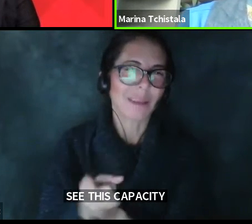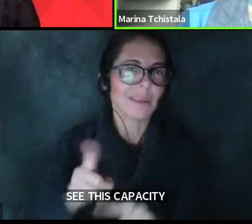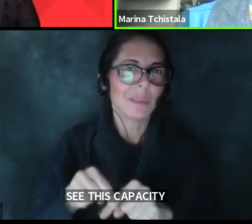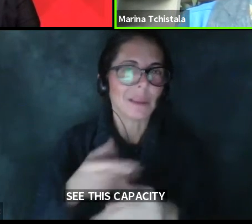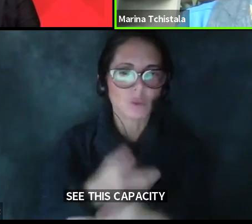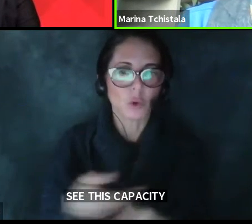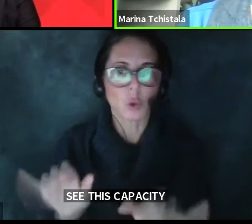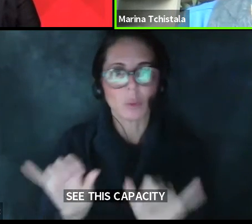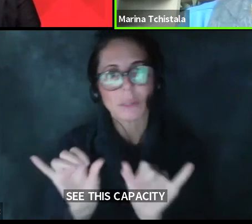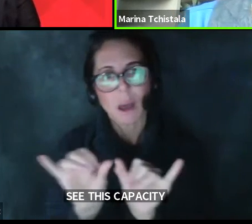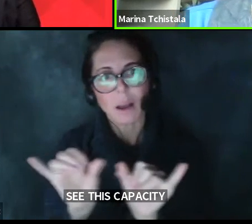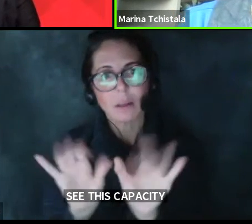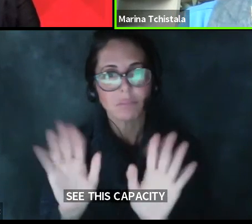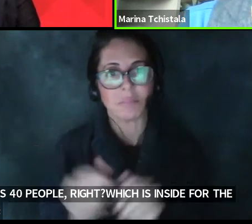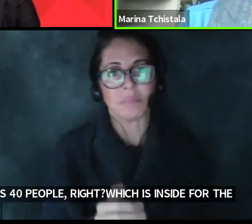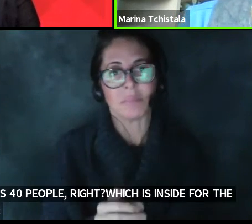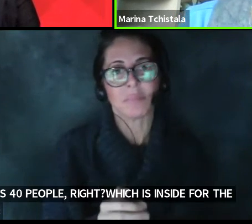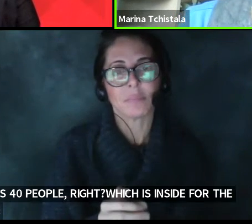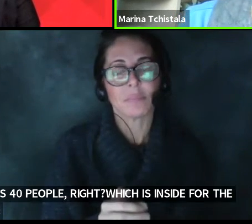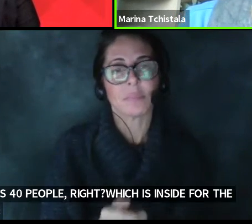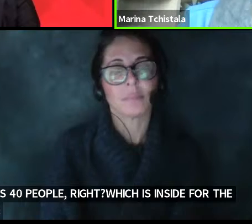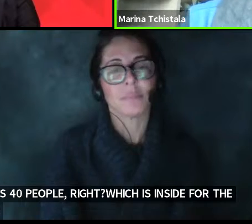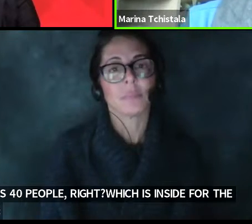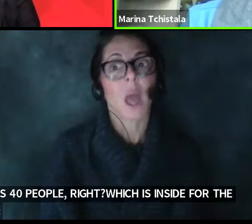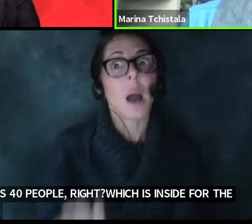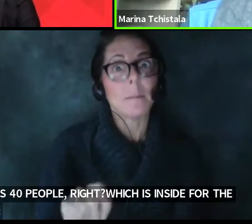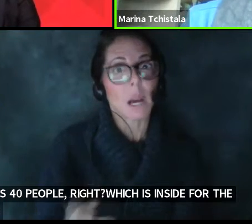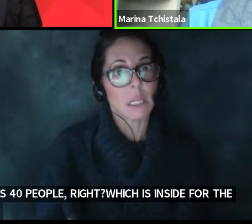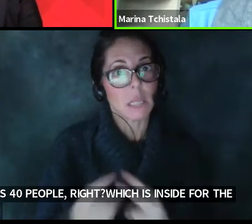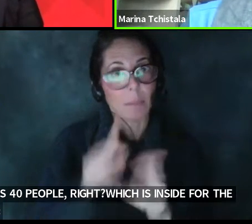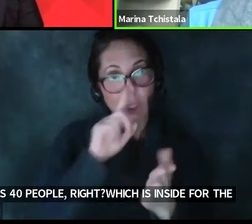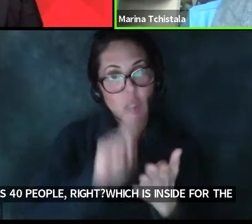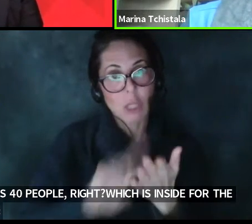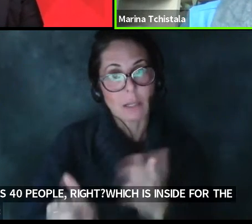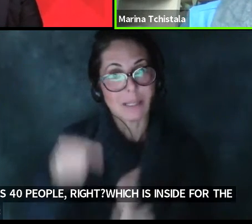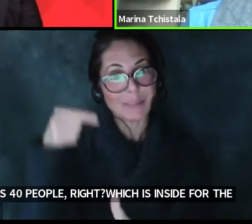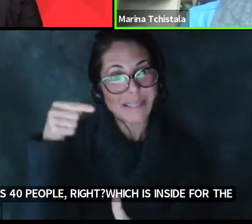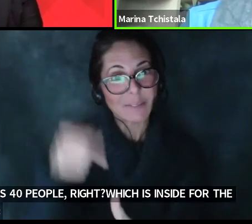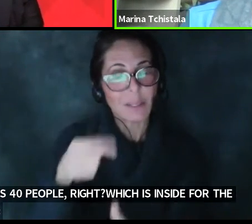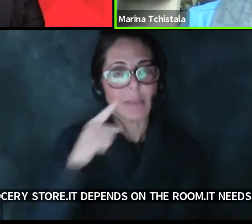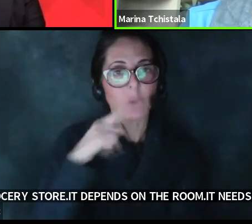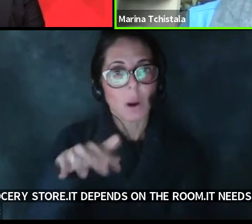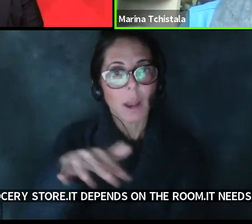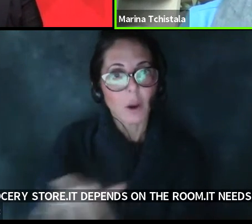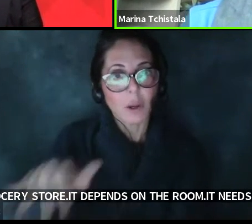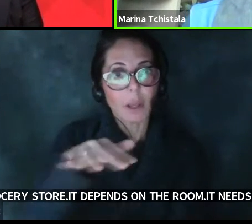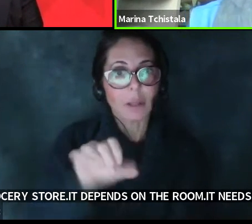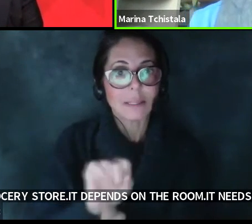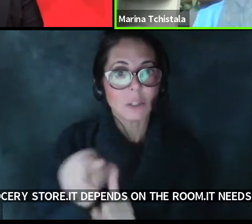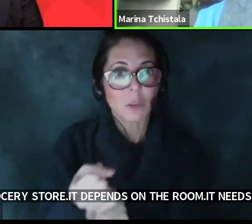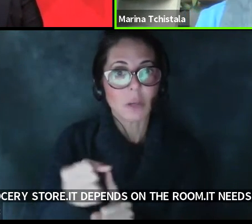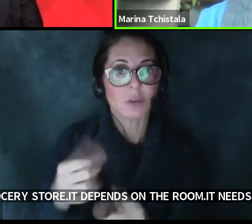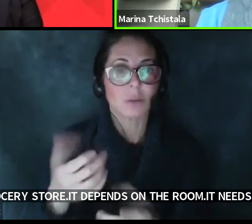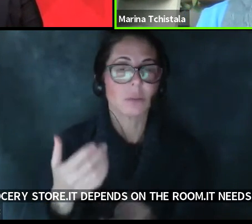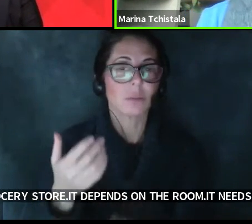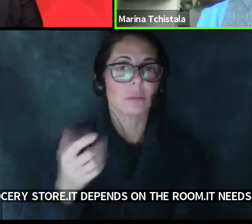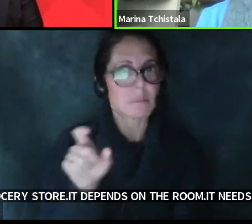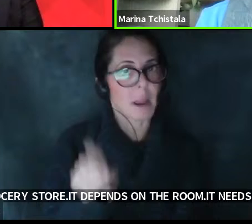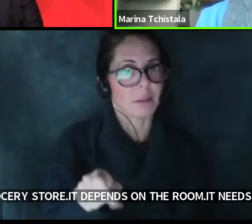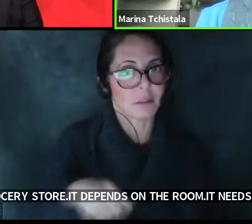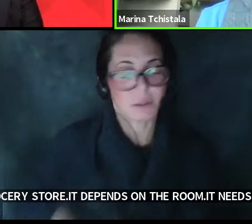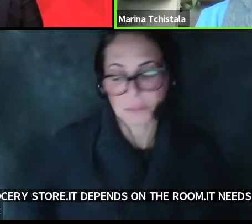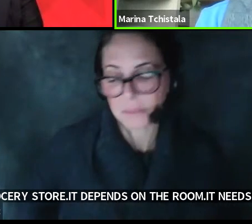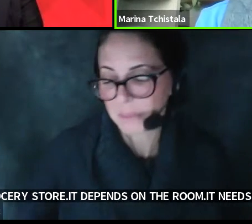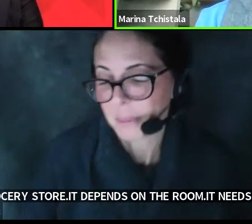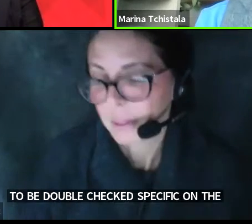It needs to be double checked specific on the case, on the situation, because I do